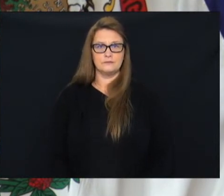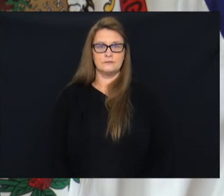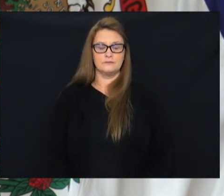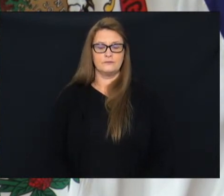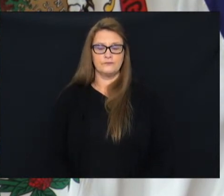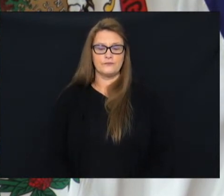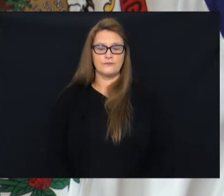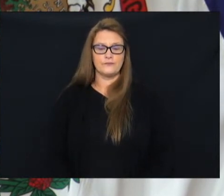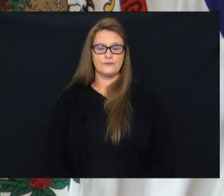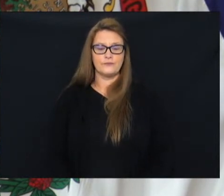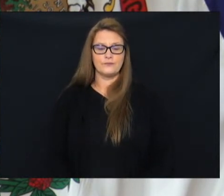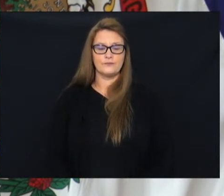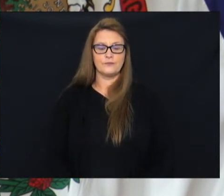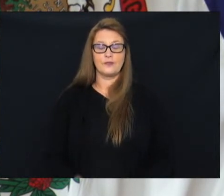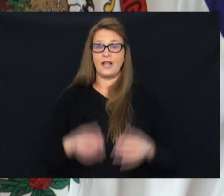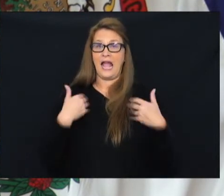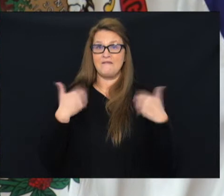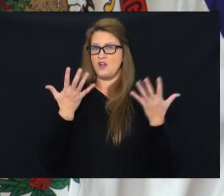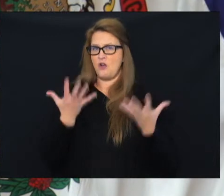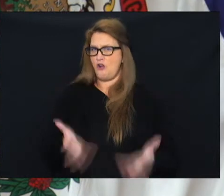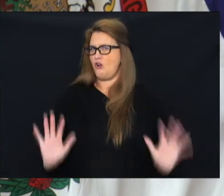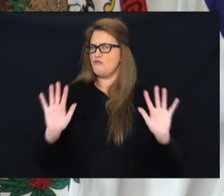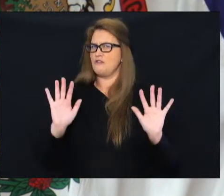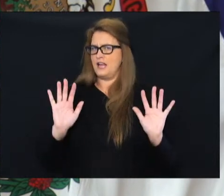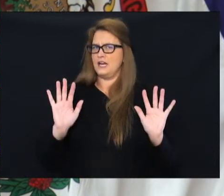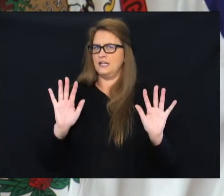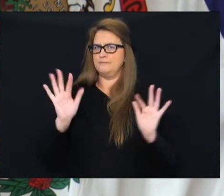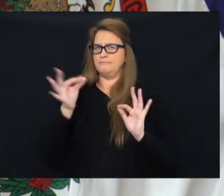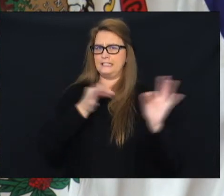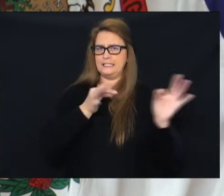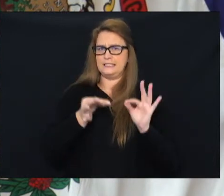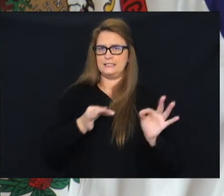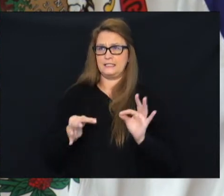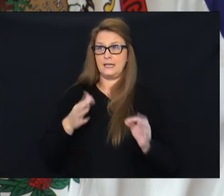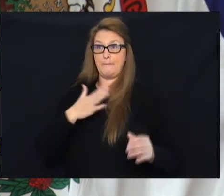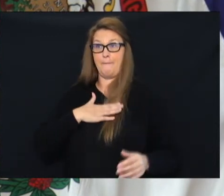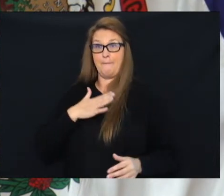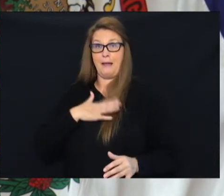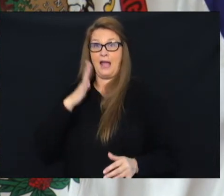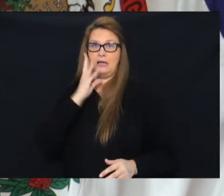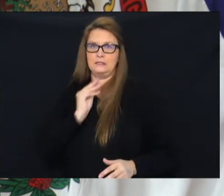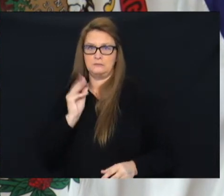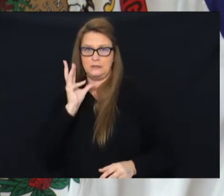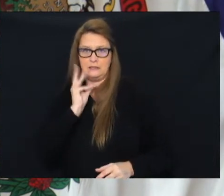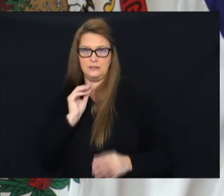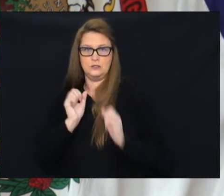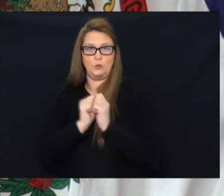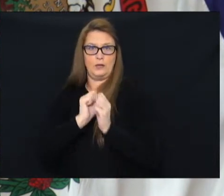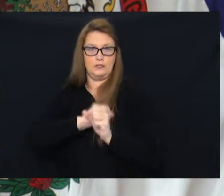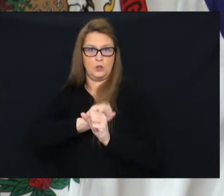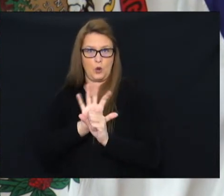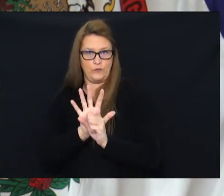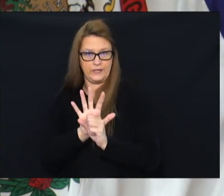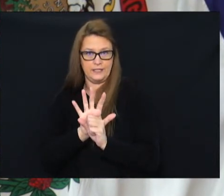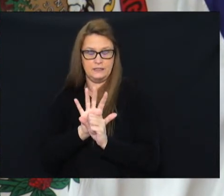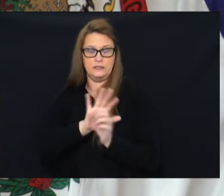I've been through all the stuff about my experience with COVID.